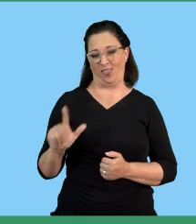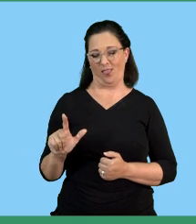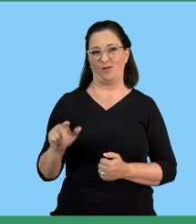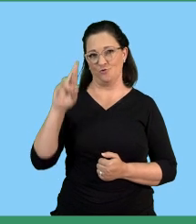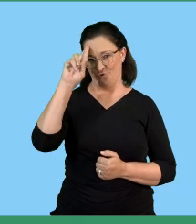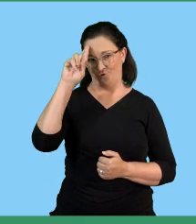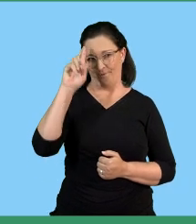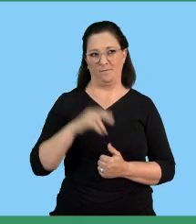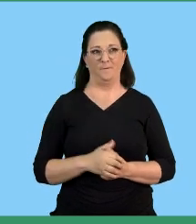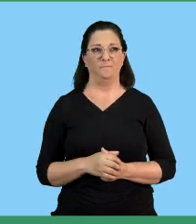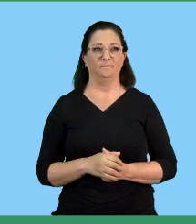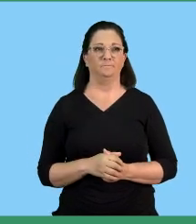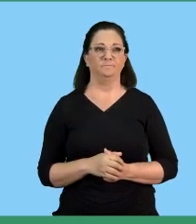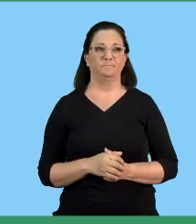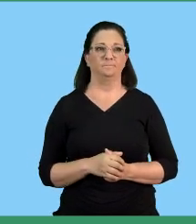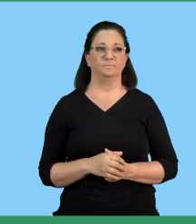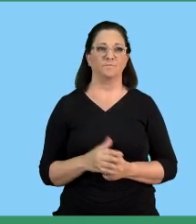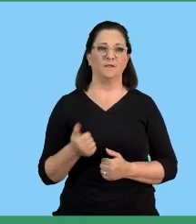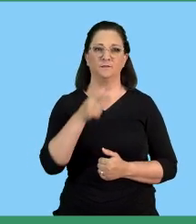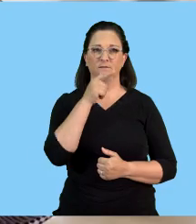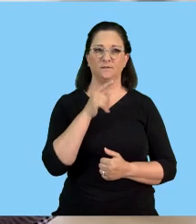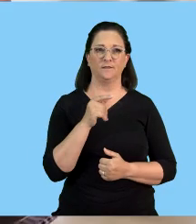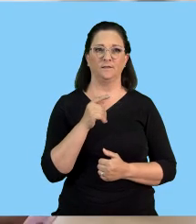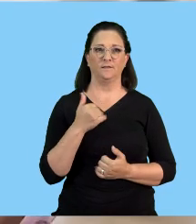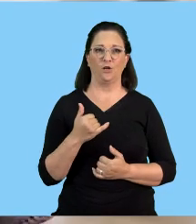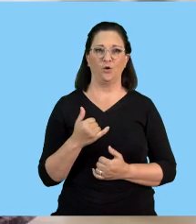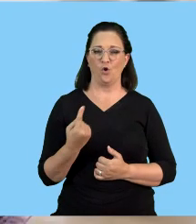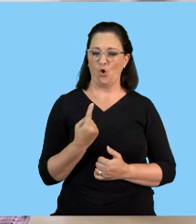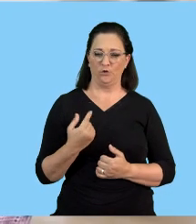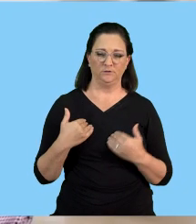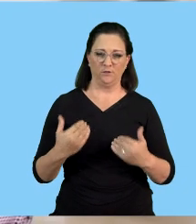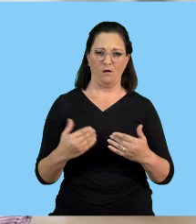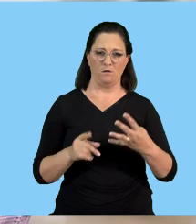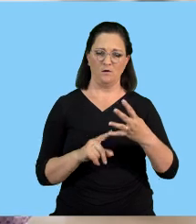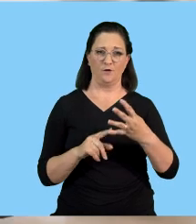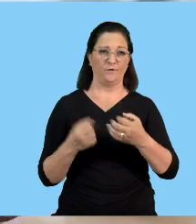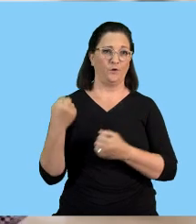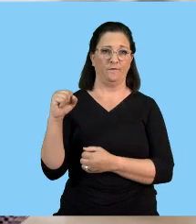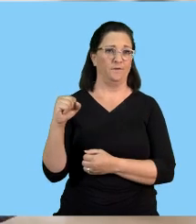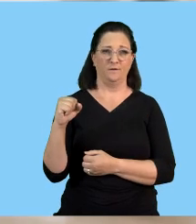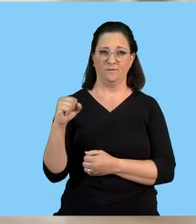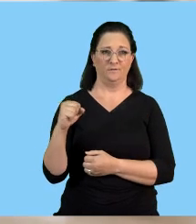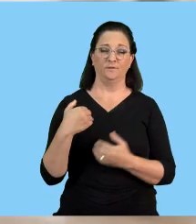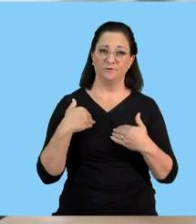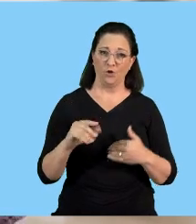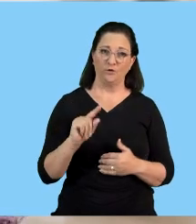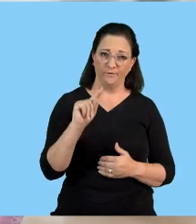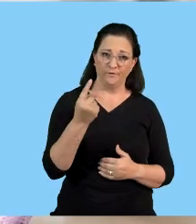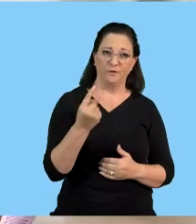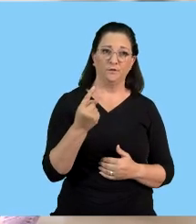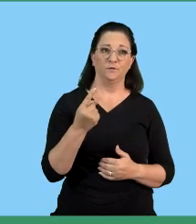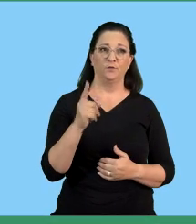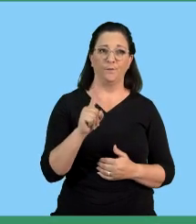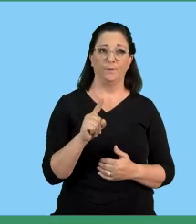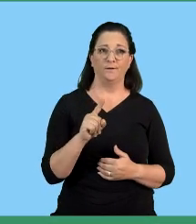defensive strategy, we can't just say under defensive strategy, we're going to start with liquidation. It doesn't work like that. So here we're going to start with the first one